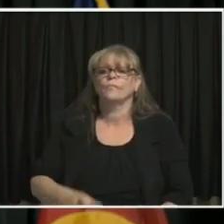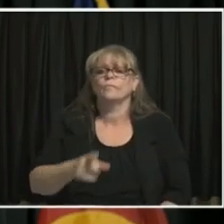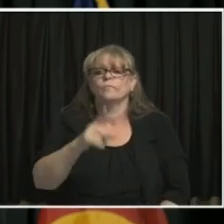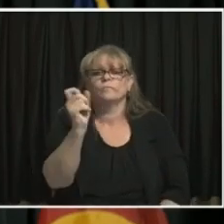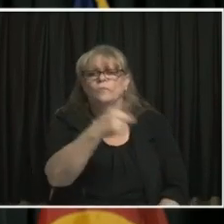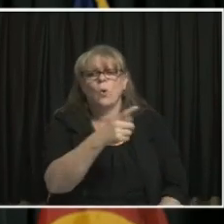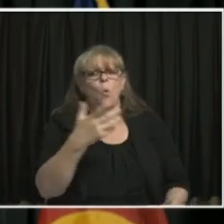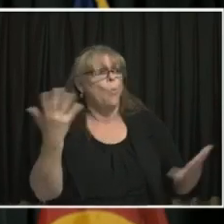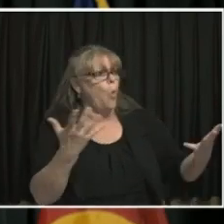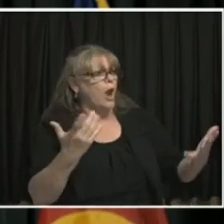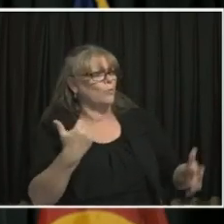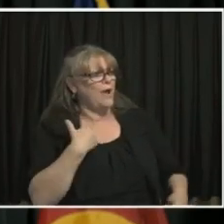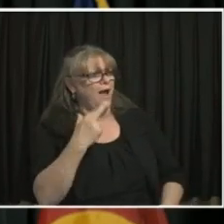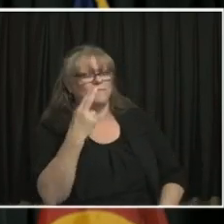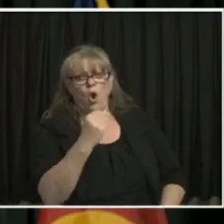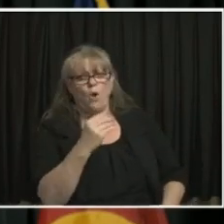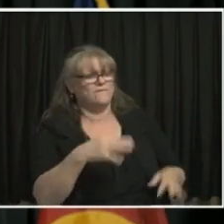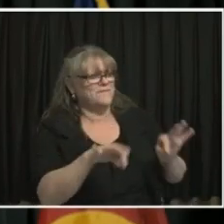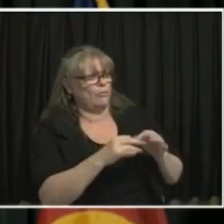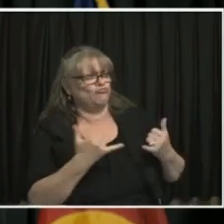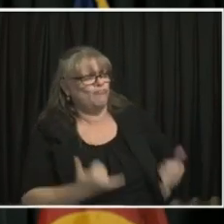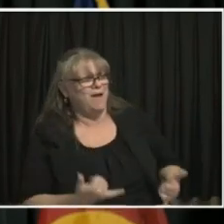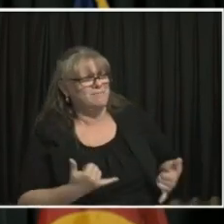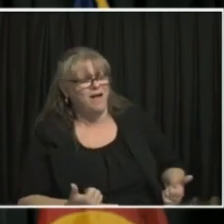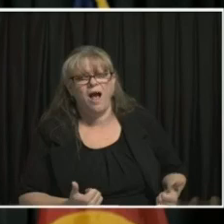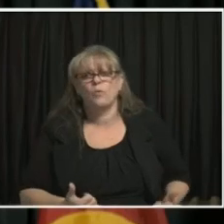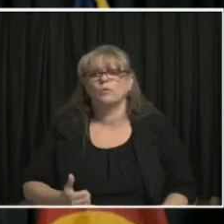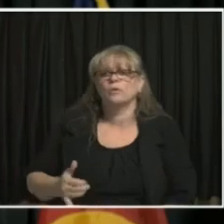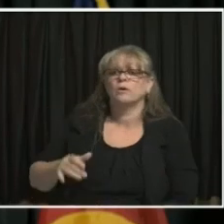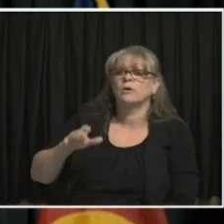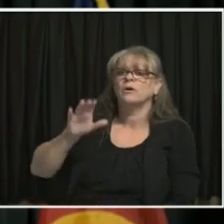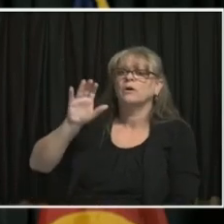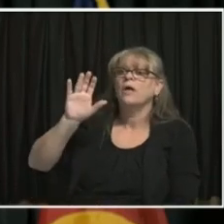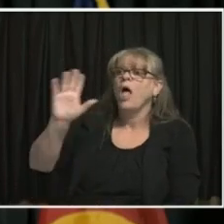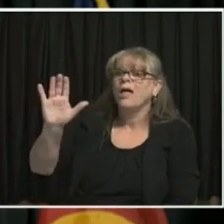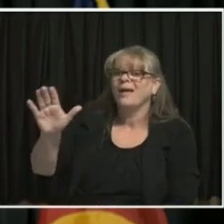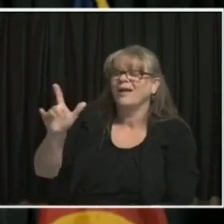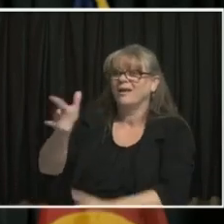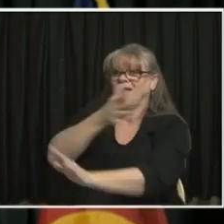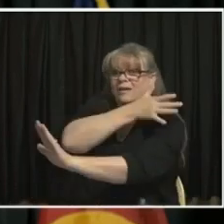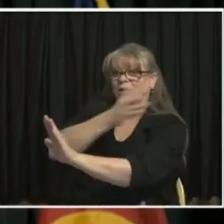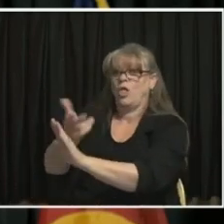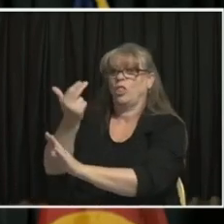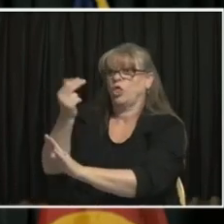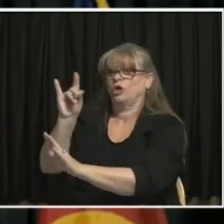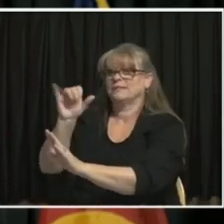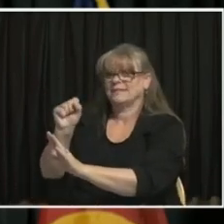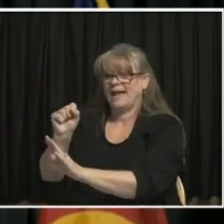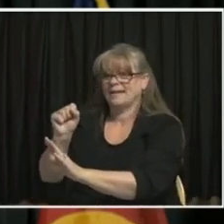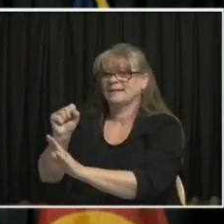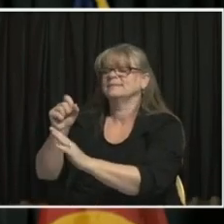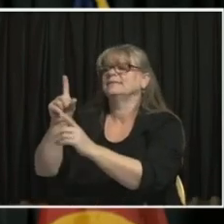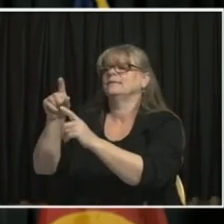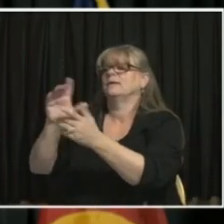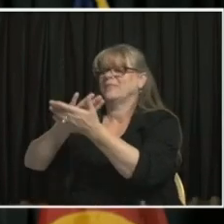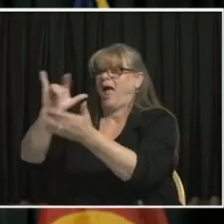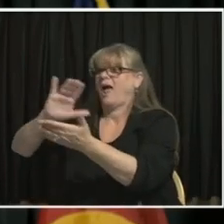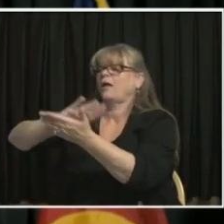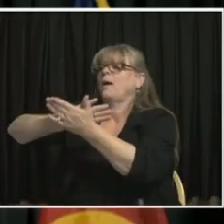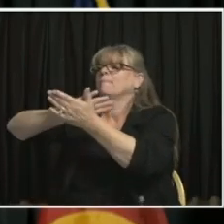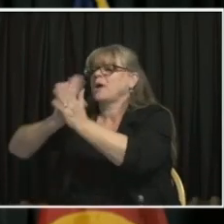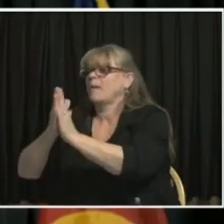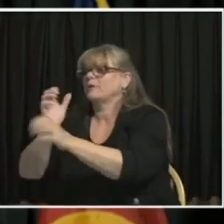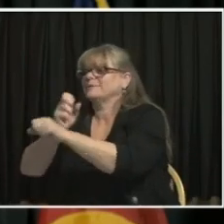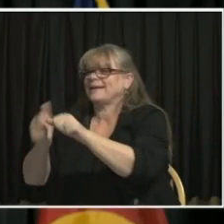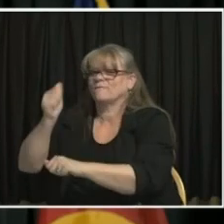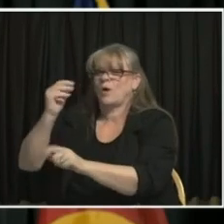the safe at home period ended. So there isn't yet the data from the safer at home period to know where we are.